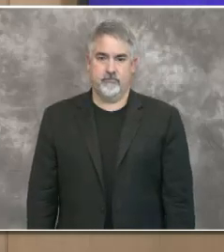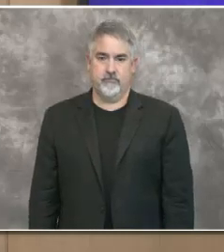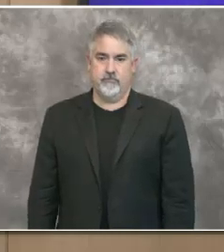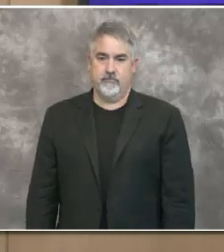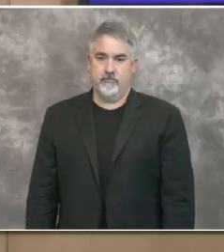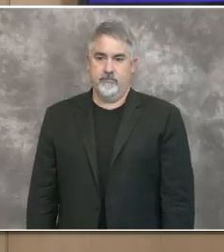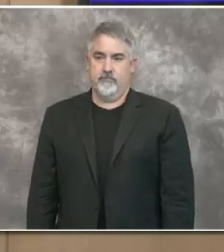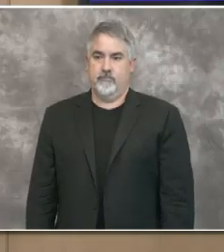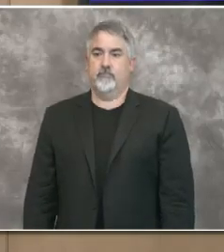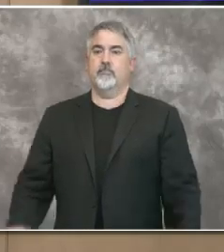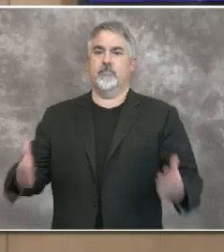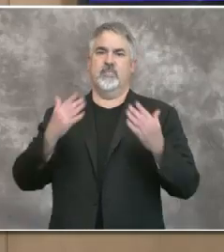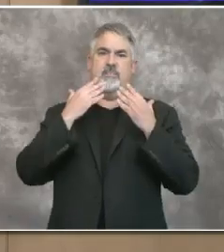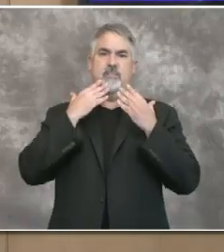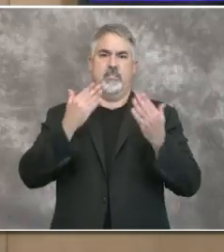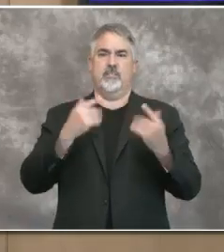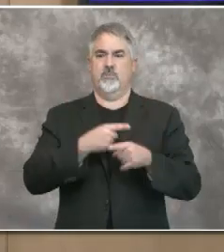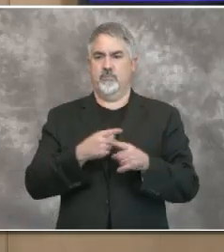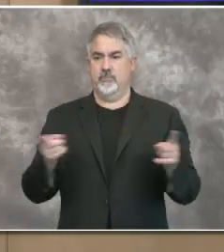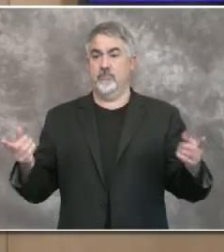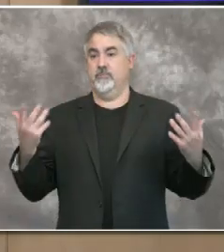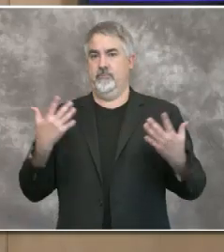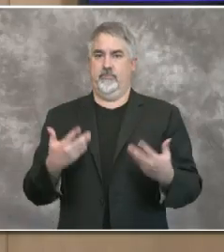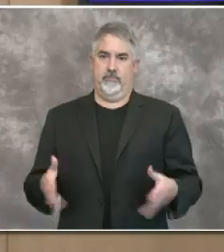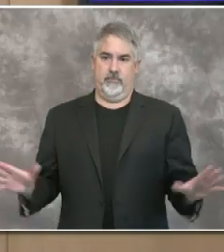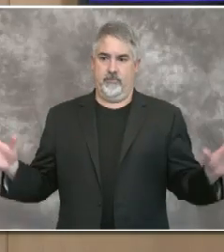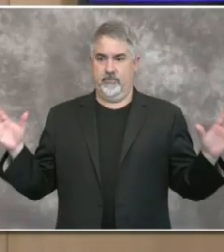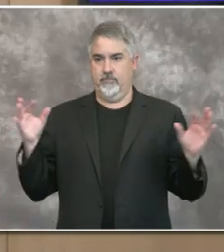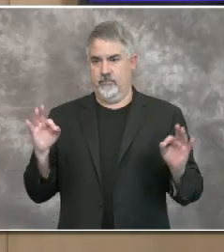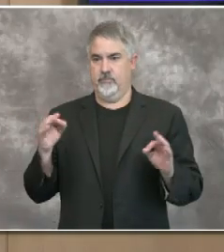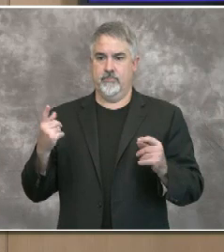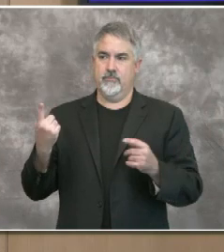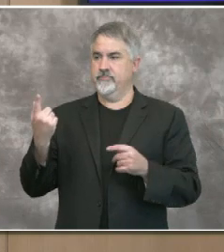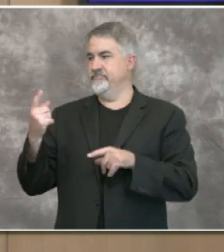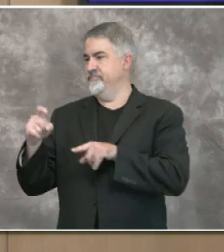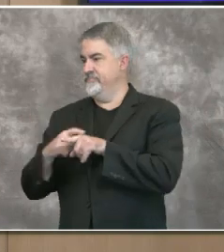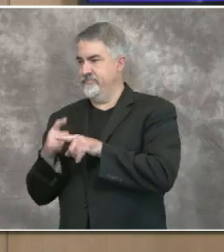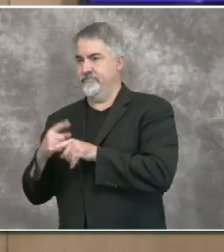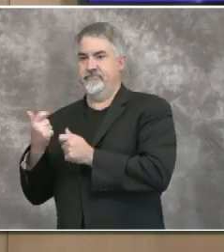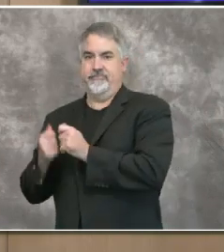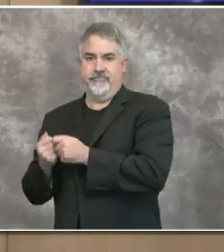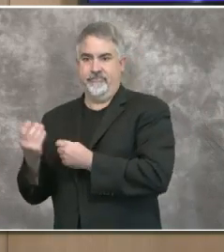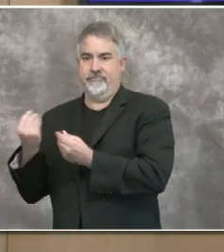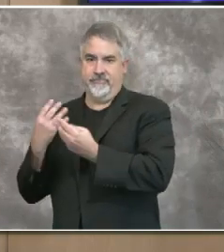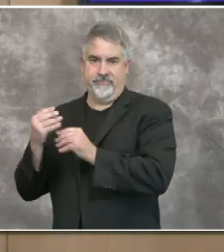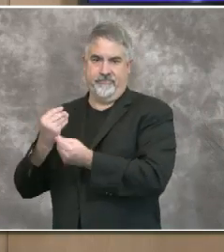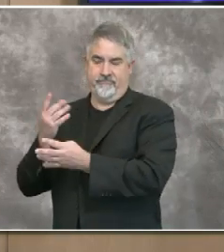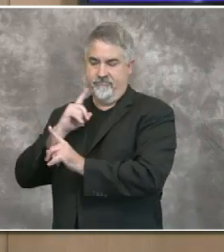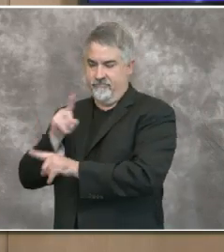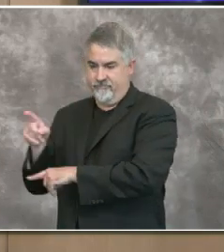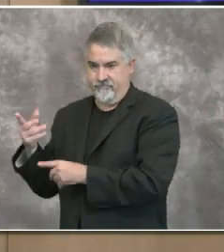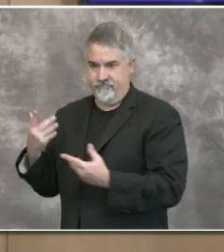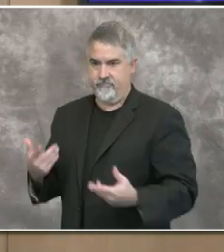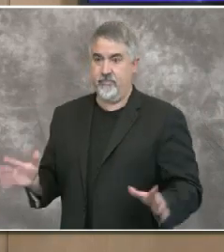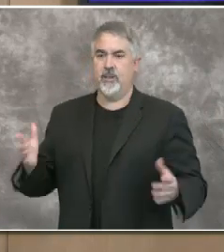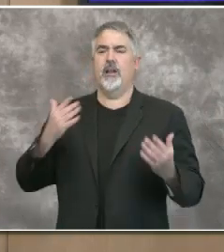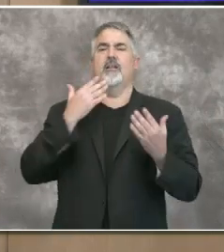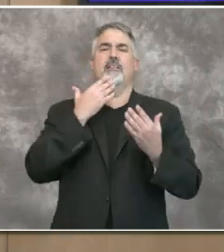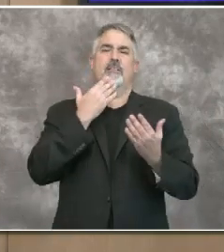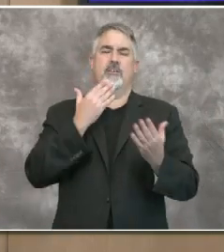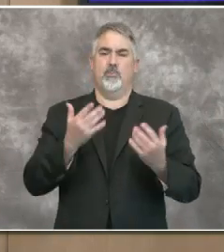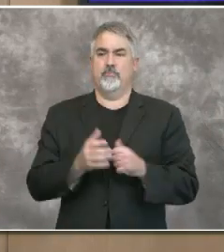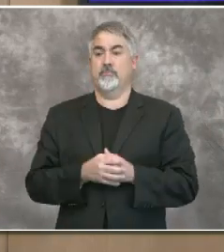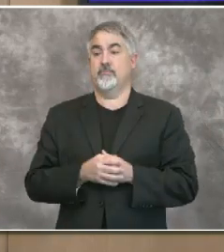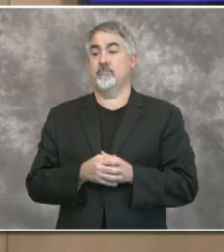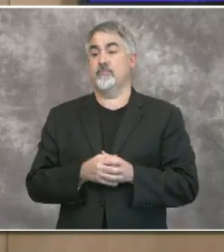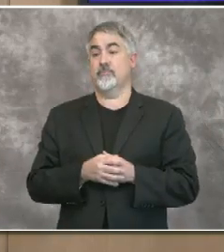Thank you, Supervisor. That concludes our calls and texts for today for the media. But like we always do, we like to wrap up